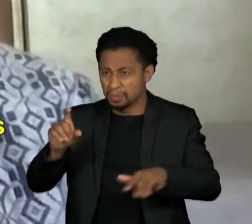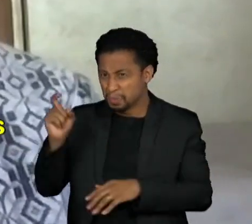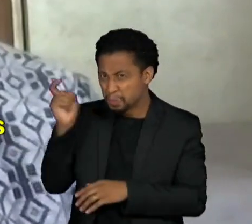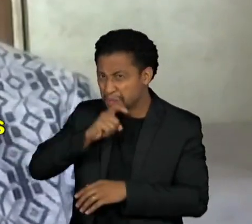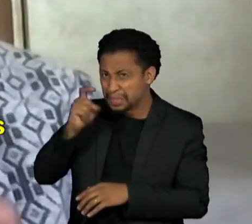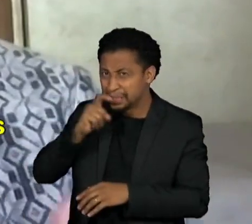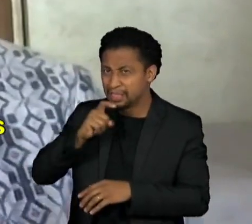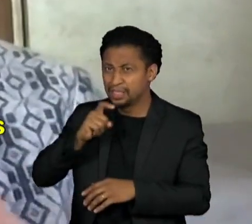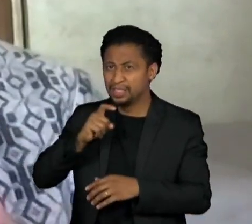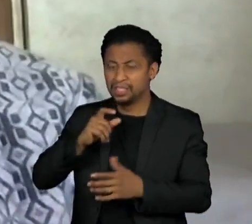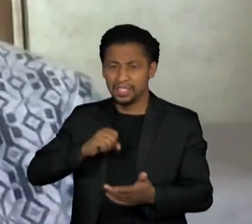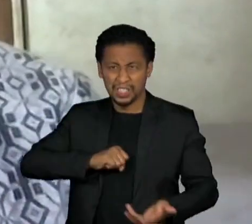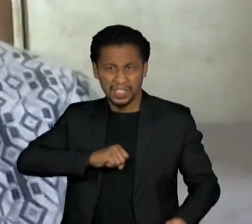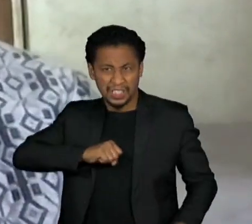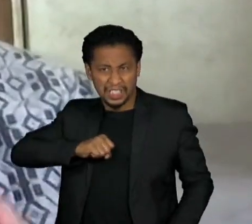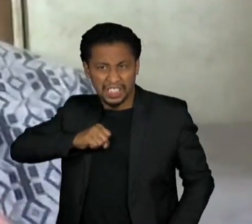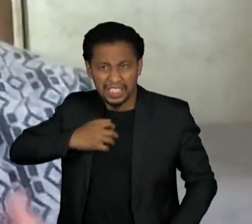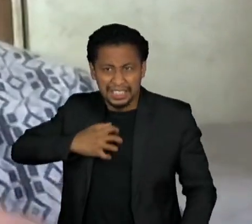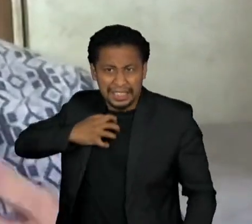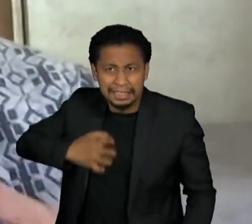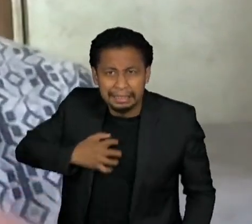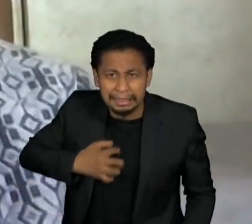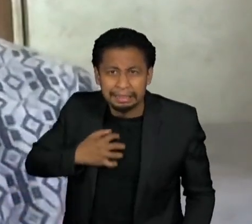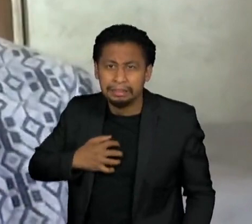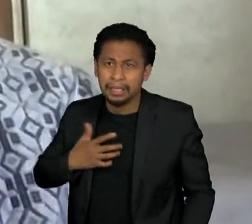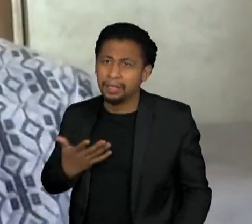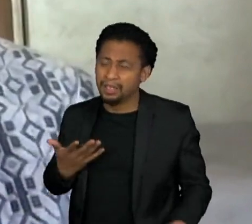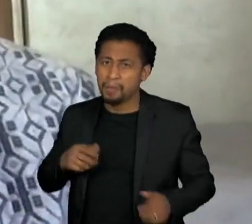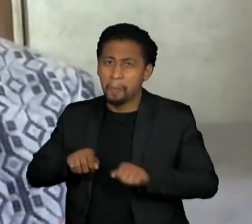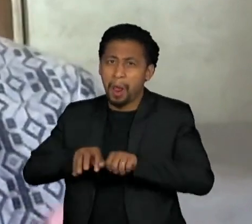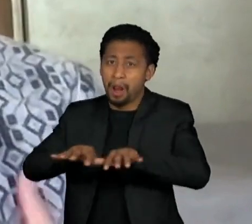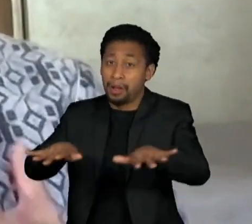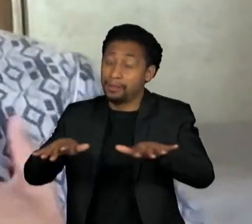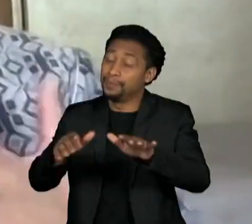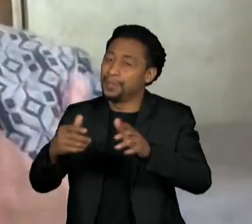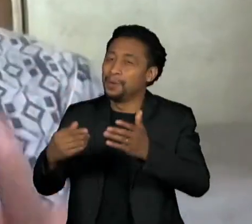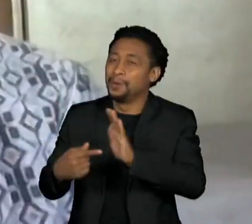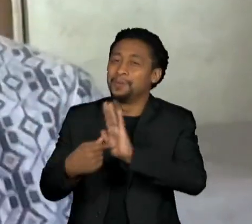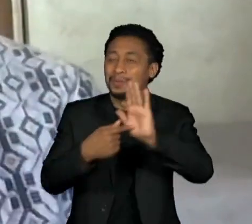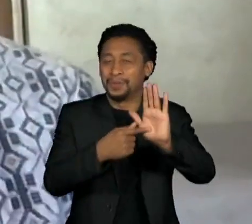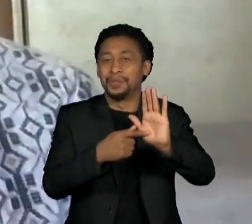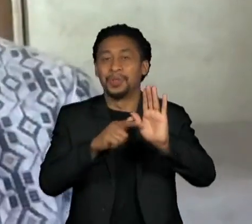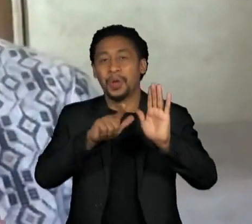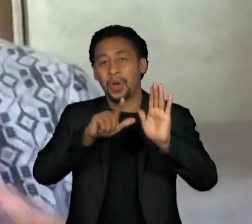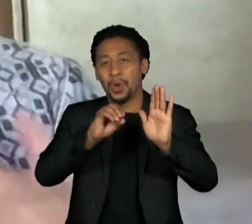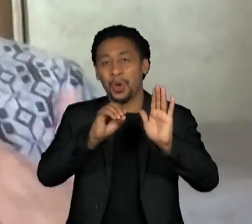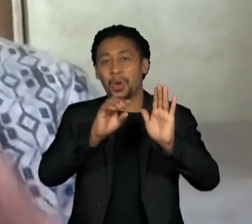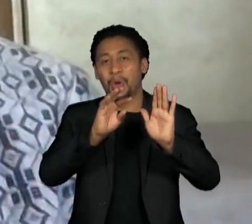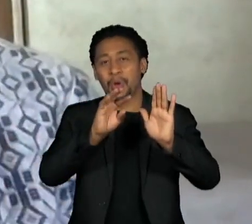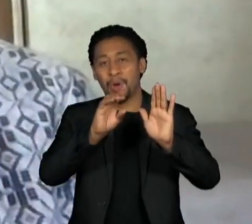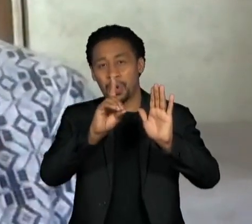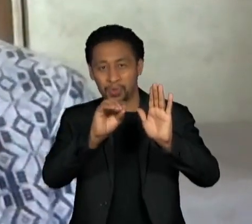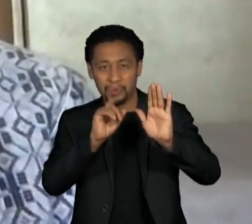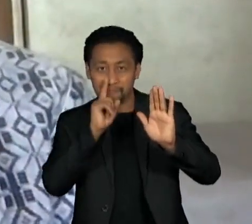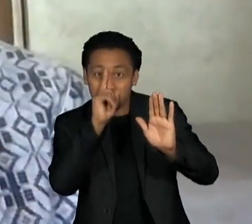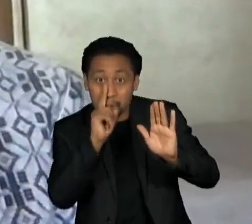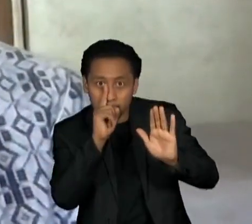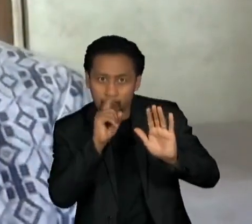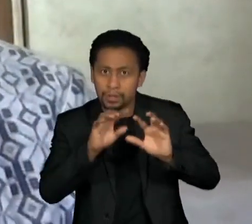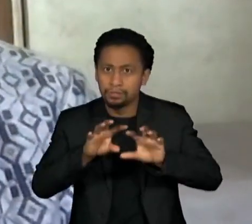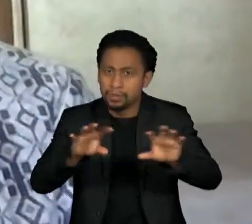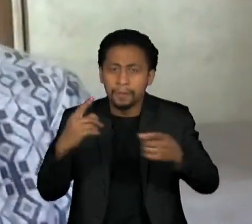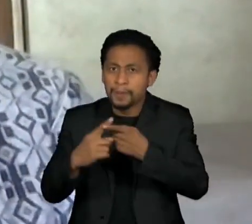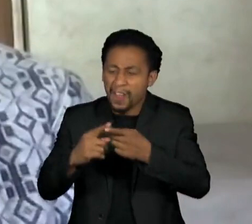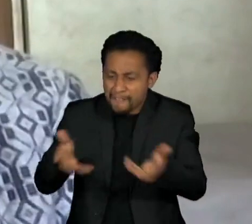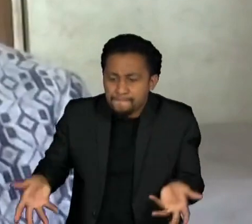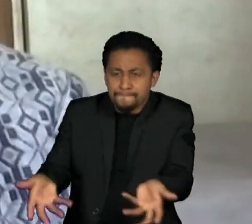but anger and hate. I called it in the Nobel lecture, toxic sludge. It incites hate, it incites